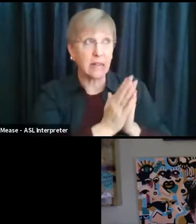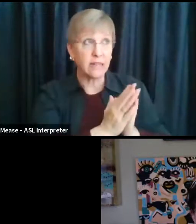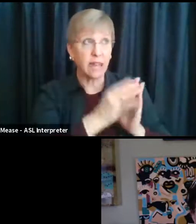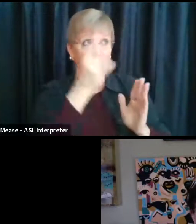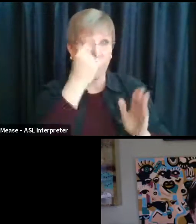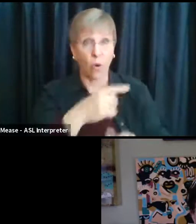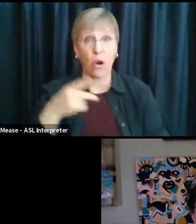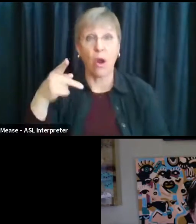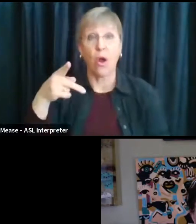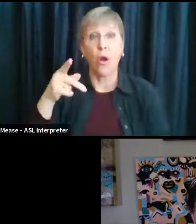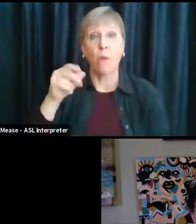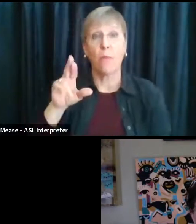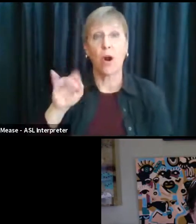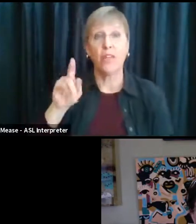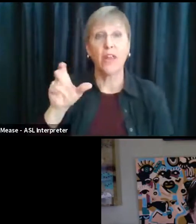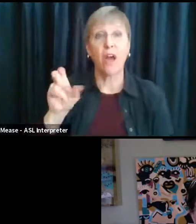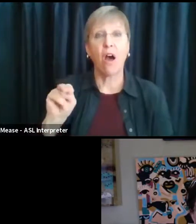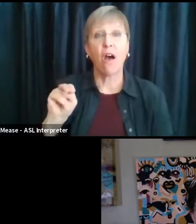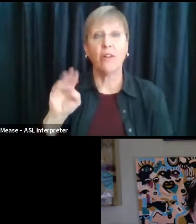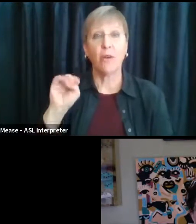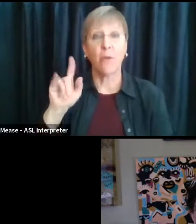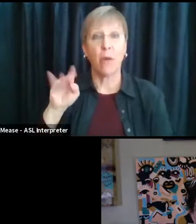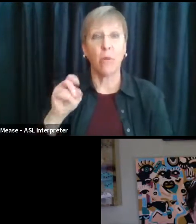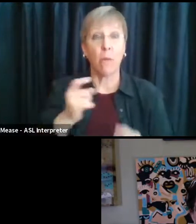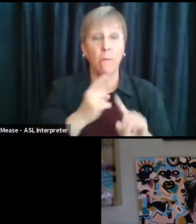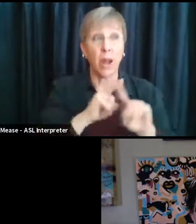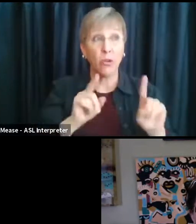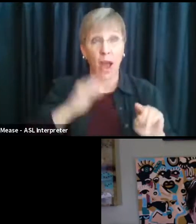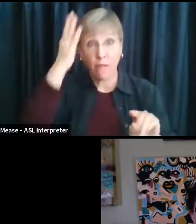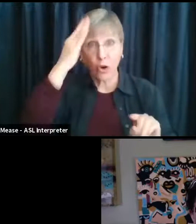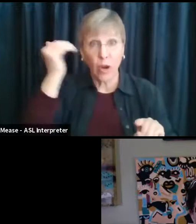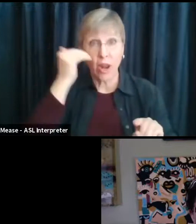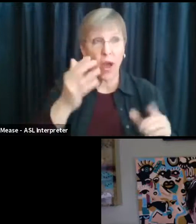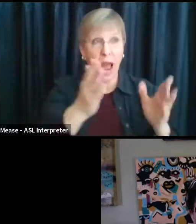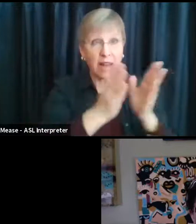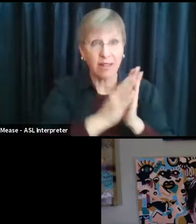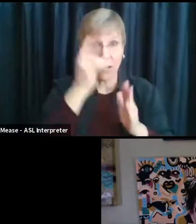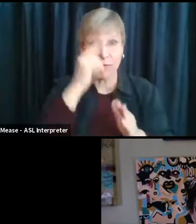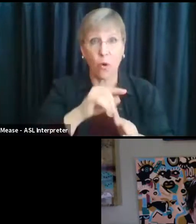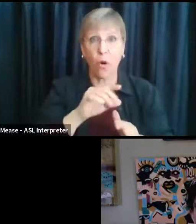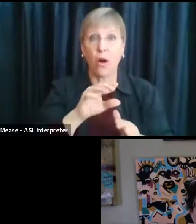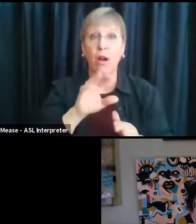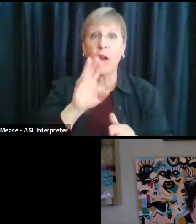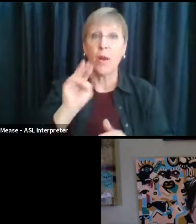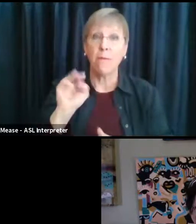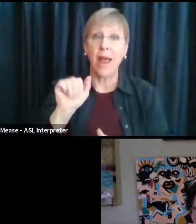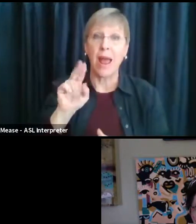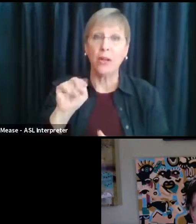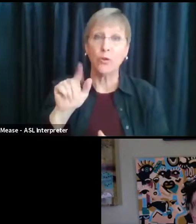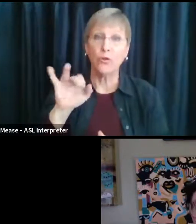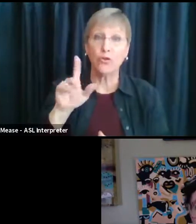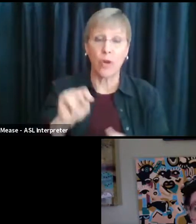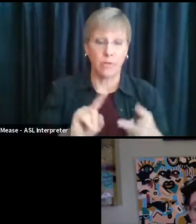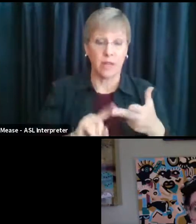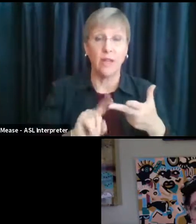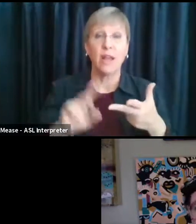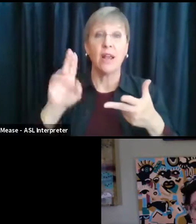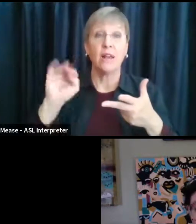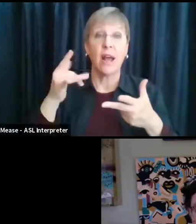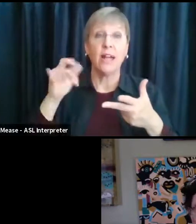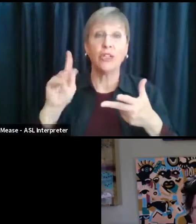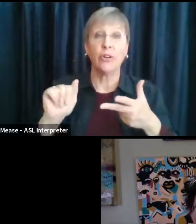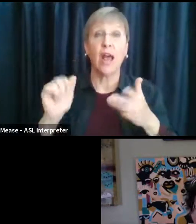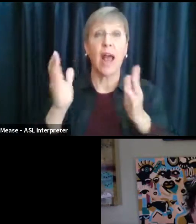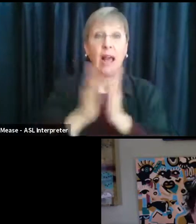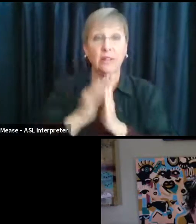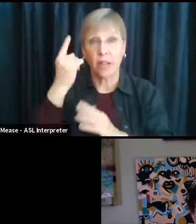Parthenon marbles. But you also have Korea asking back for the manuscripts. And you have Nigeria asking for the